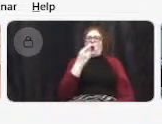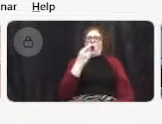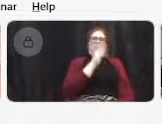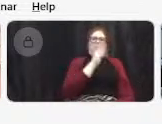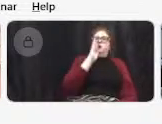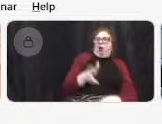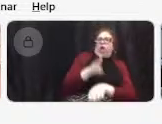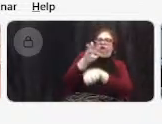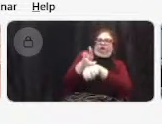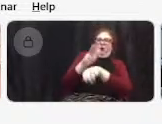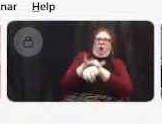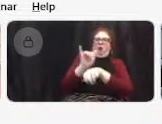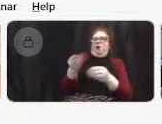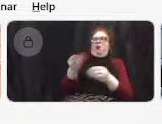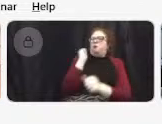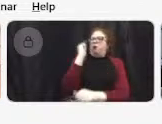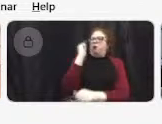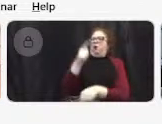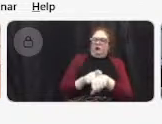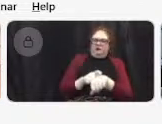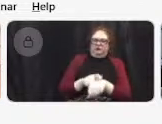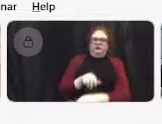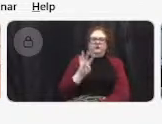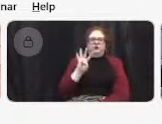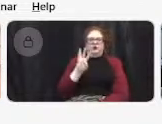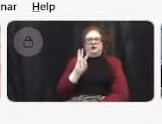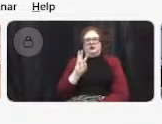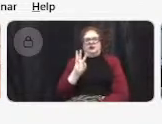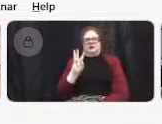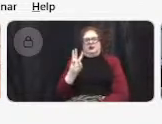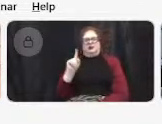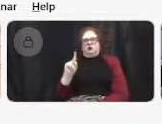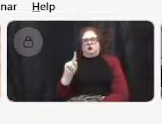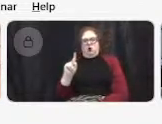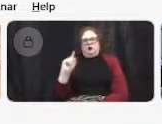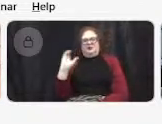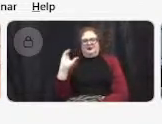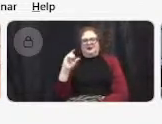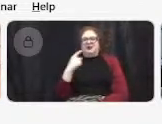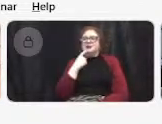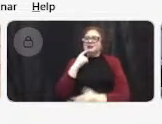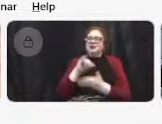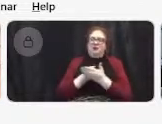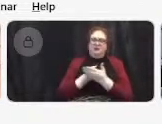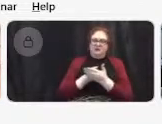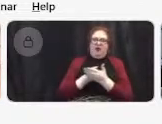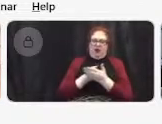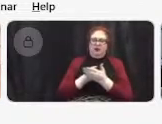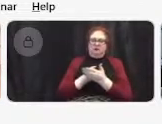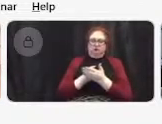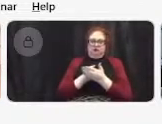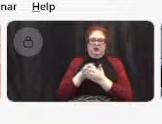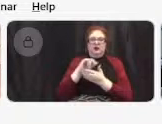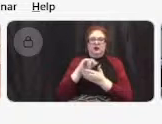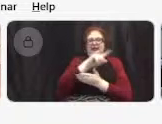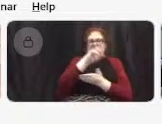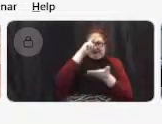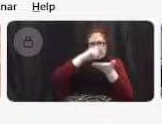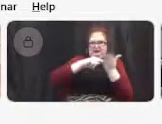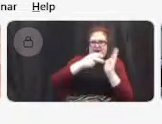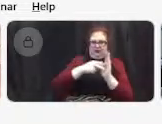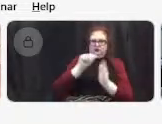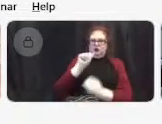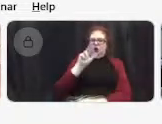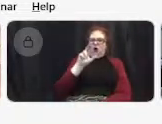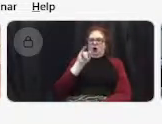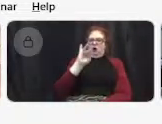Section 36451C sets forth that it's the intent of this article to ensure that applications for a planned zoning development are